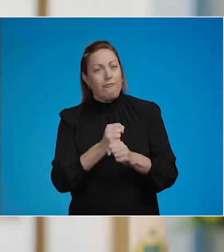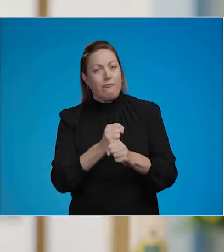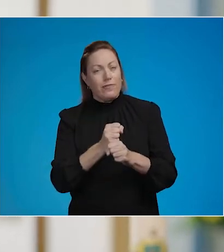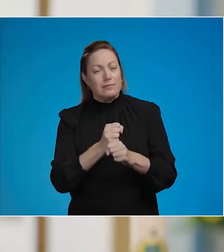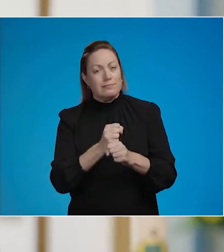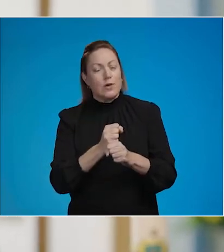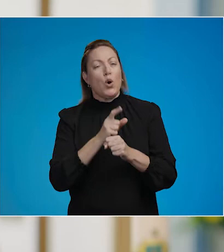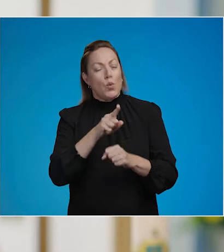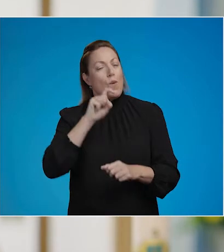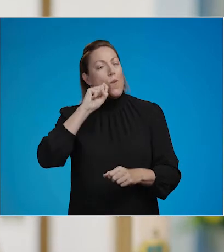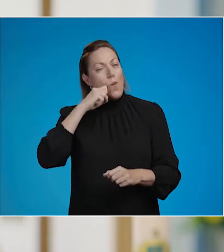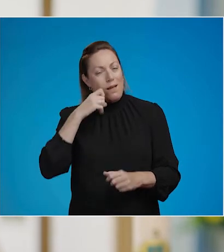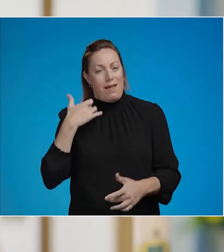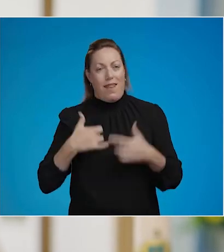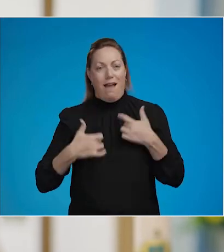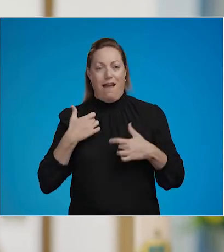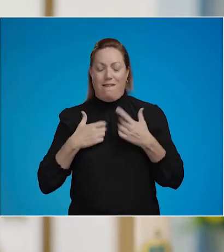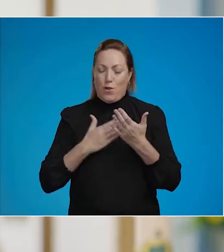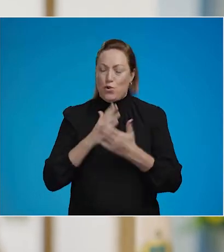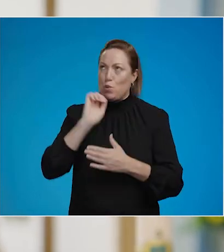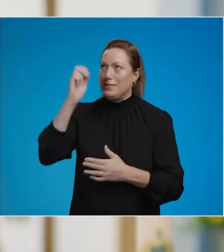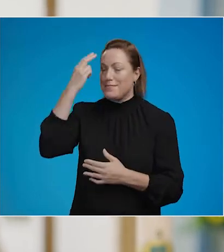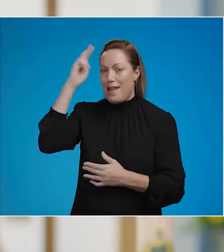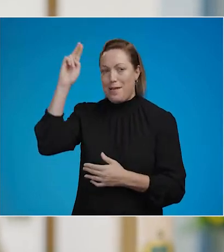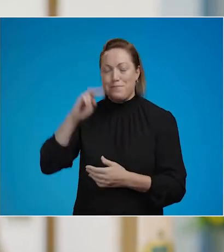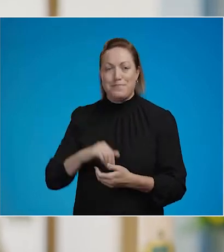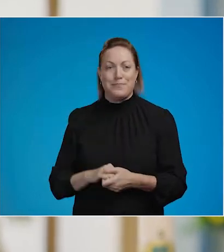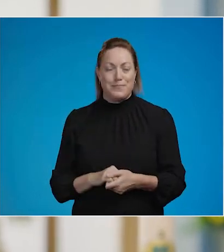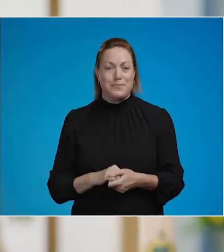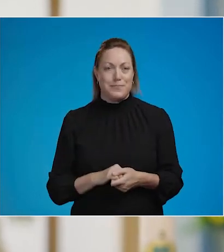you may have life through his name.